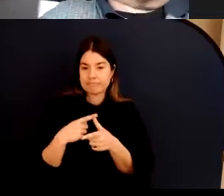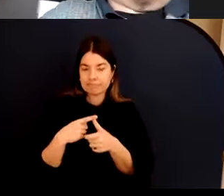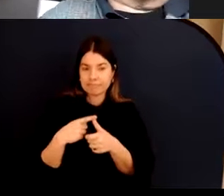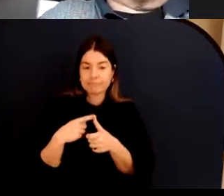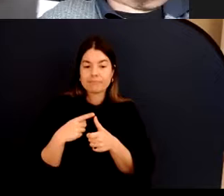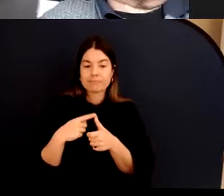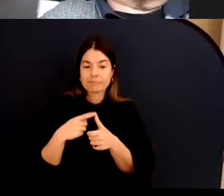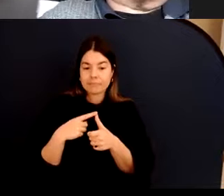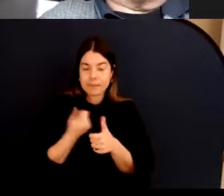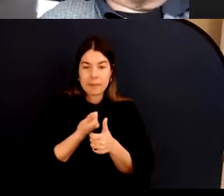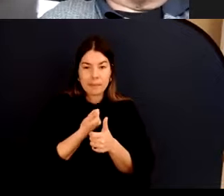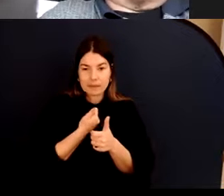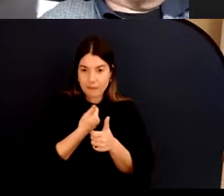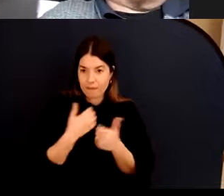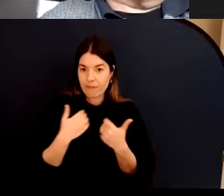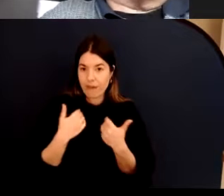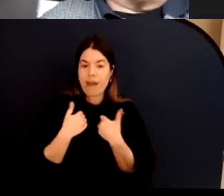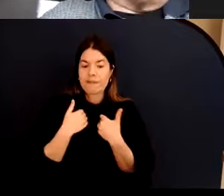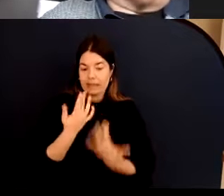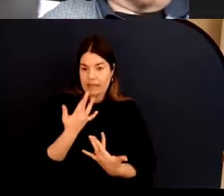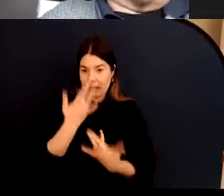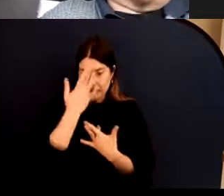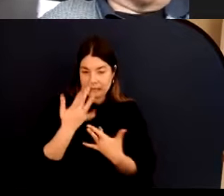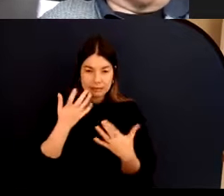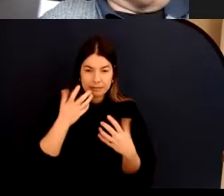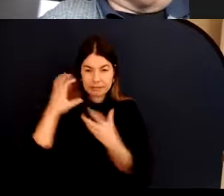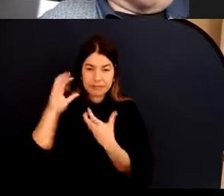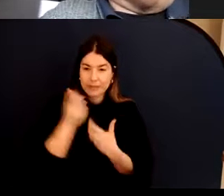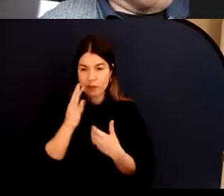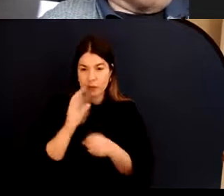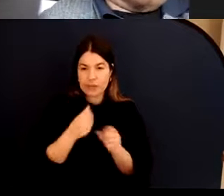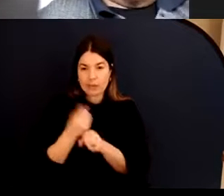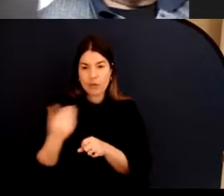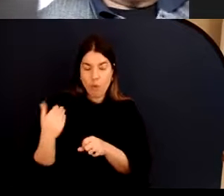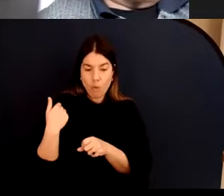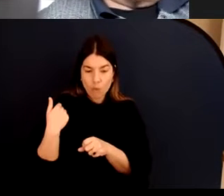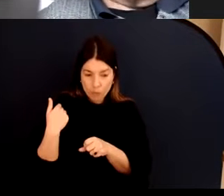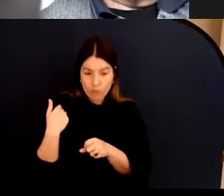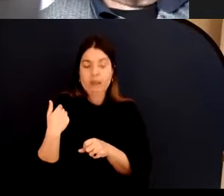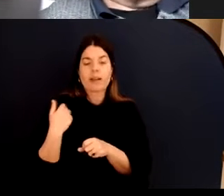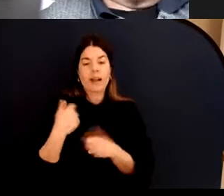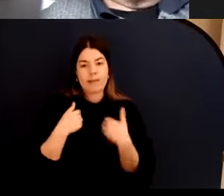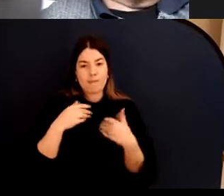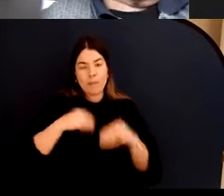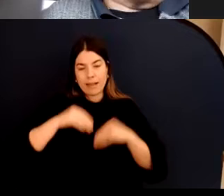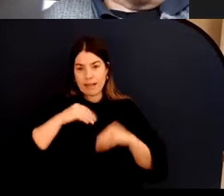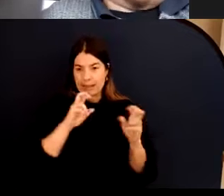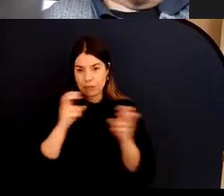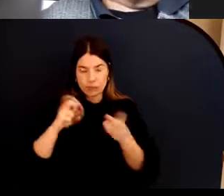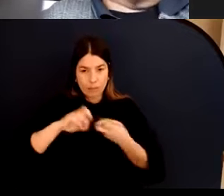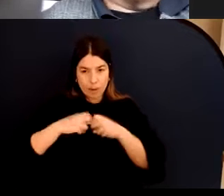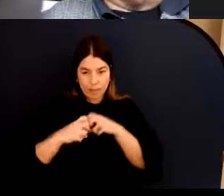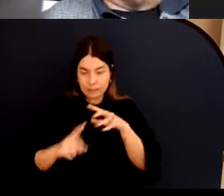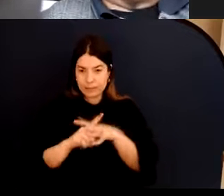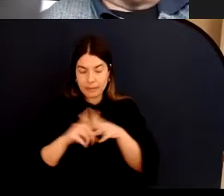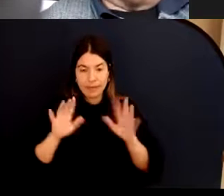a catastrophic illness a few years ago and had mobility issues, and it was an